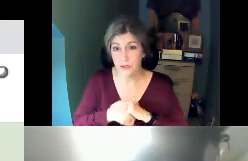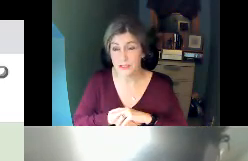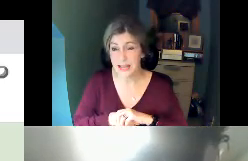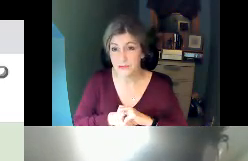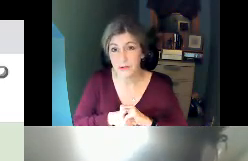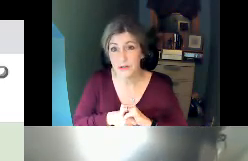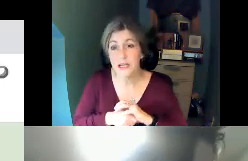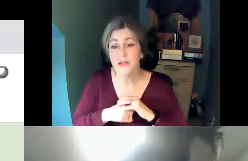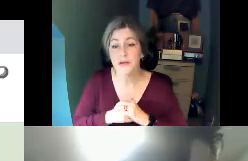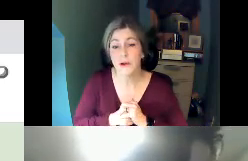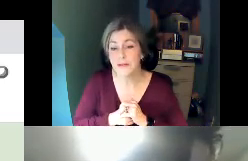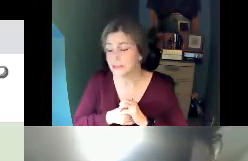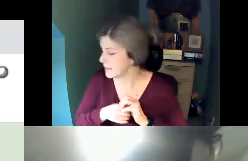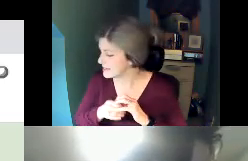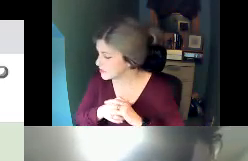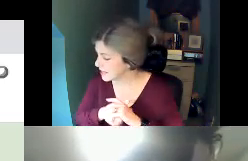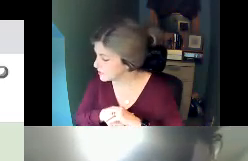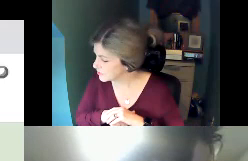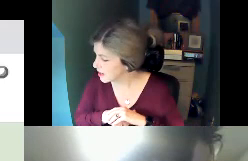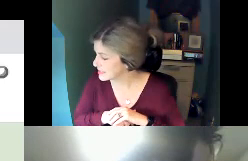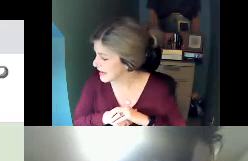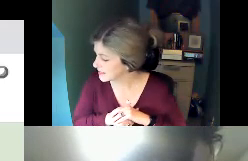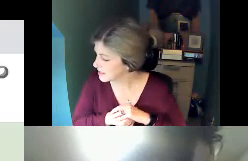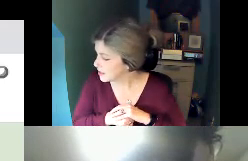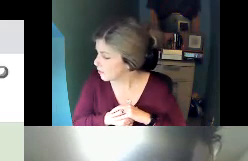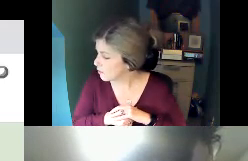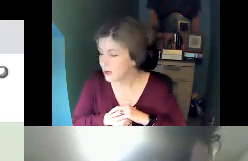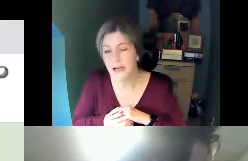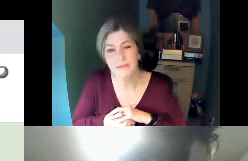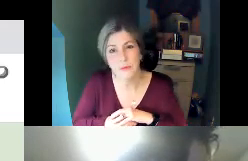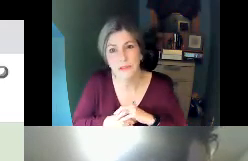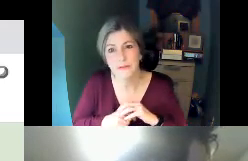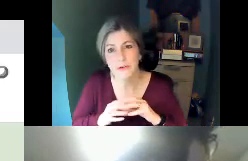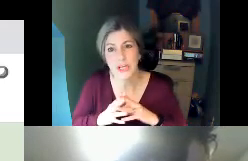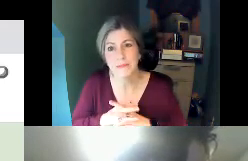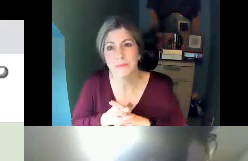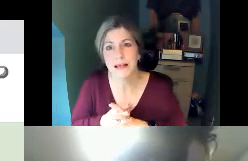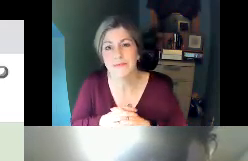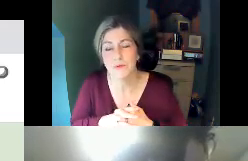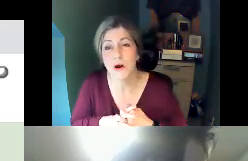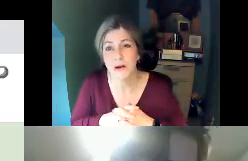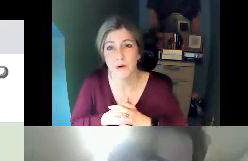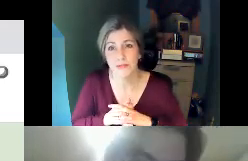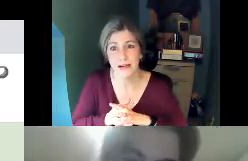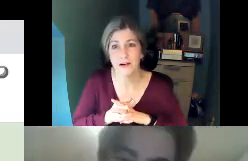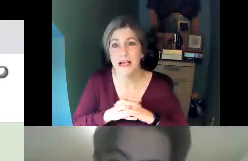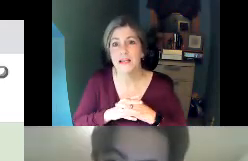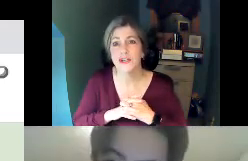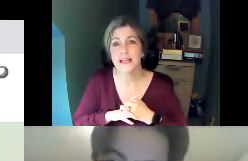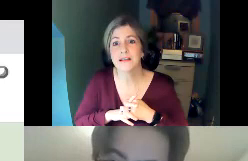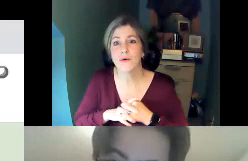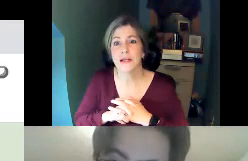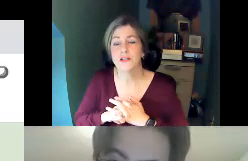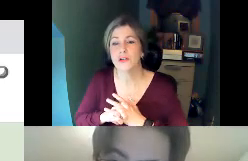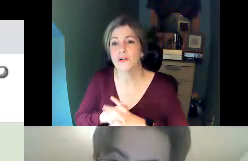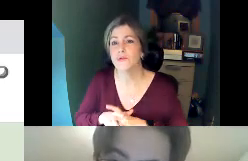your student's counselor, you can privately message them with your contact. Or if you would look for Jamie Beth Ferraro on there,